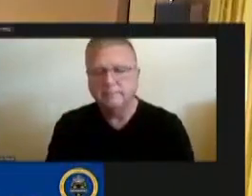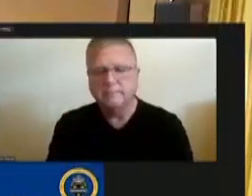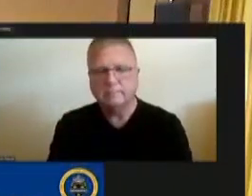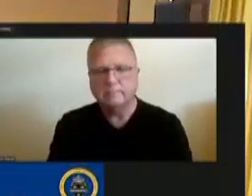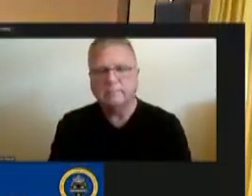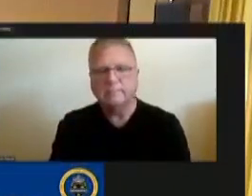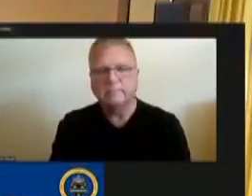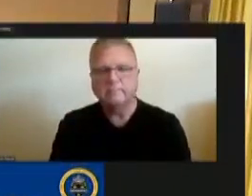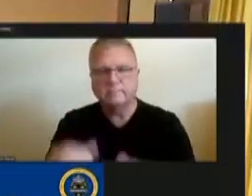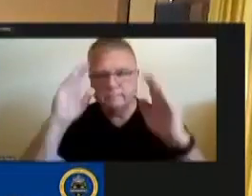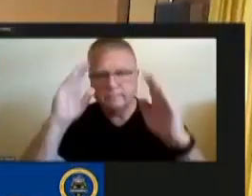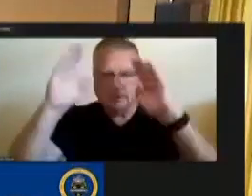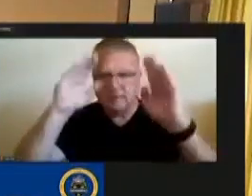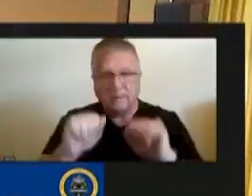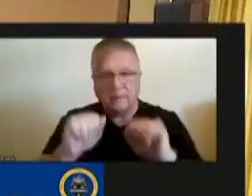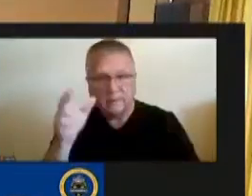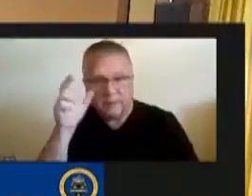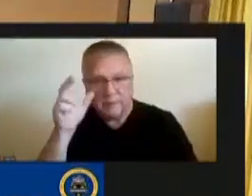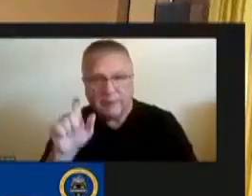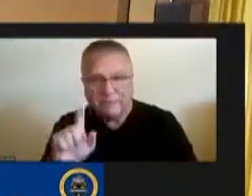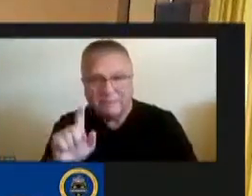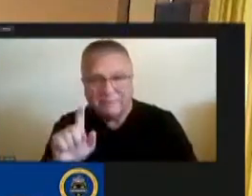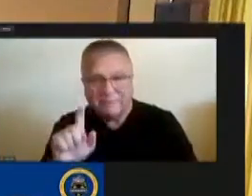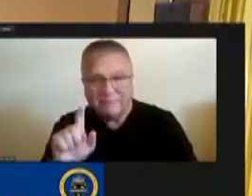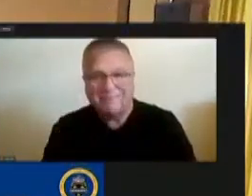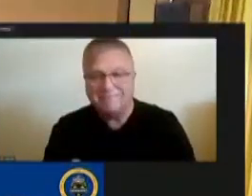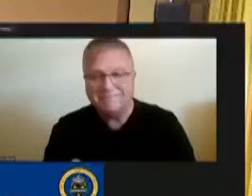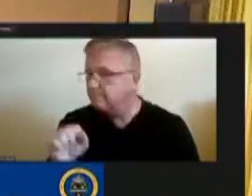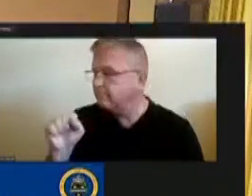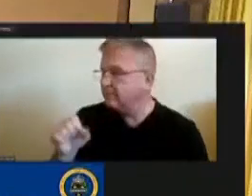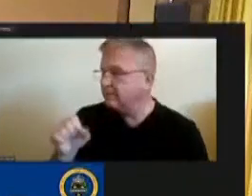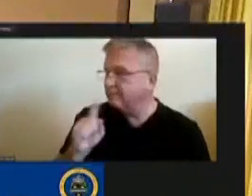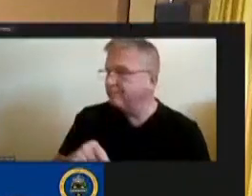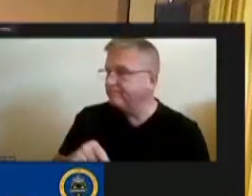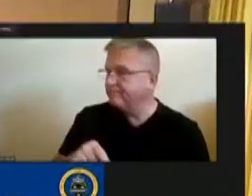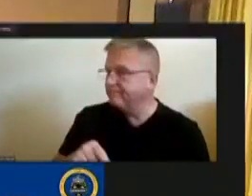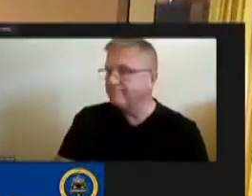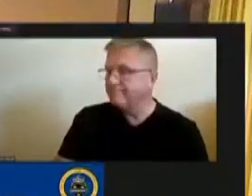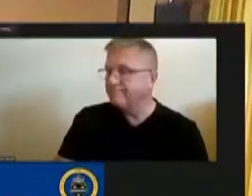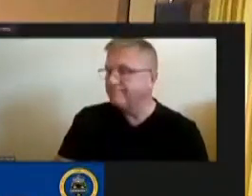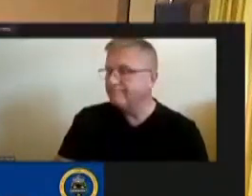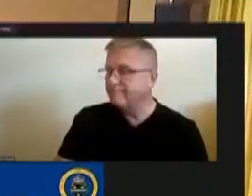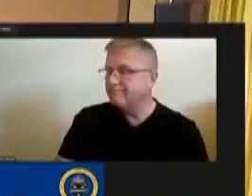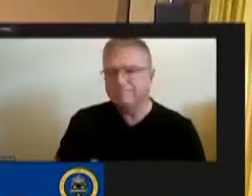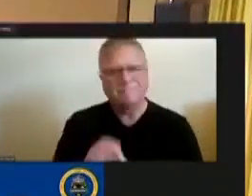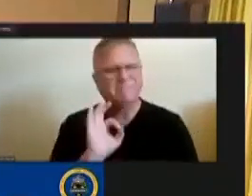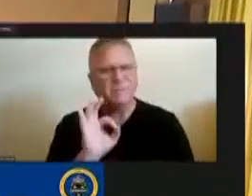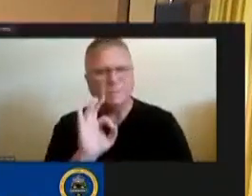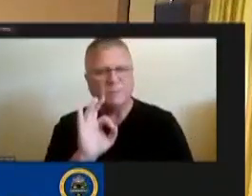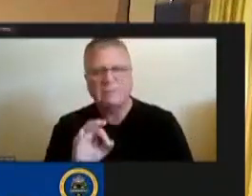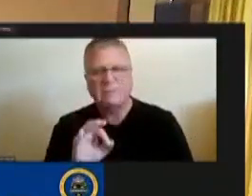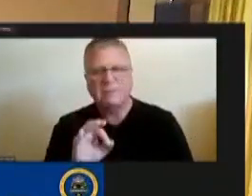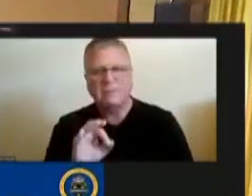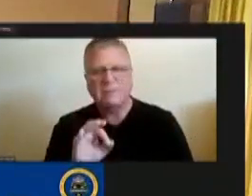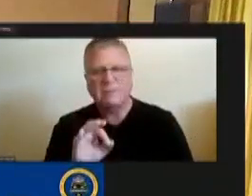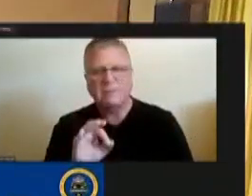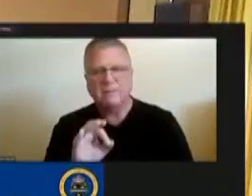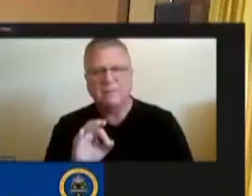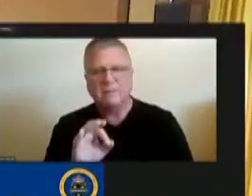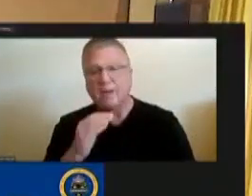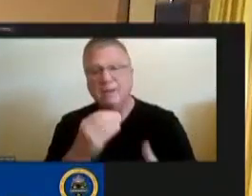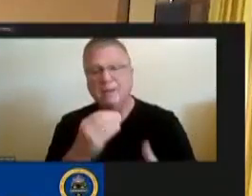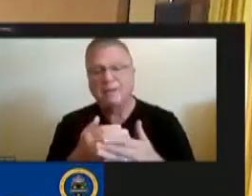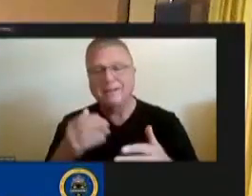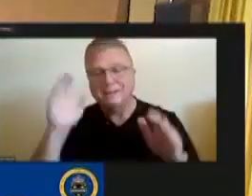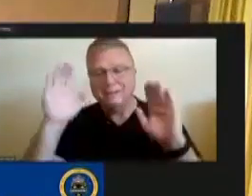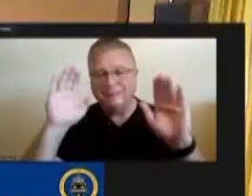Hello, can you all hear me? Yes. Perfect. Okay, so good afternoon, everyone. My name is Emily Persico. I'm speaking on behalf of Lawrenceville